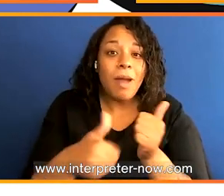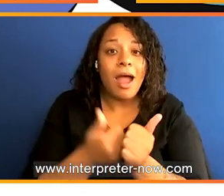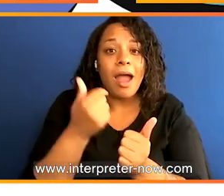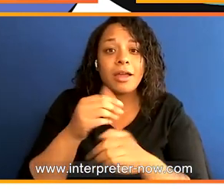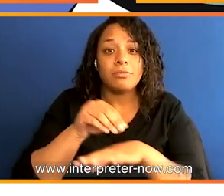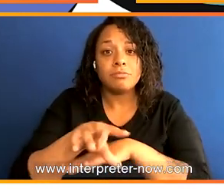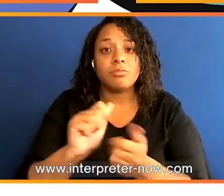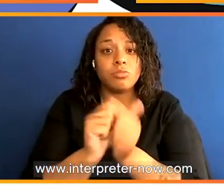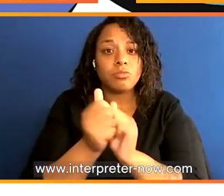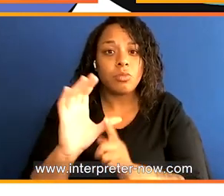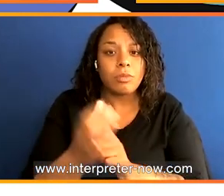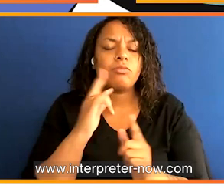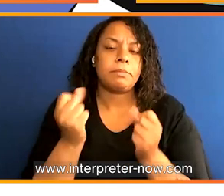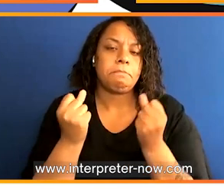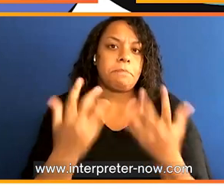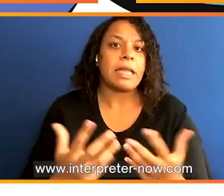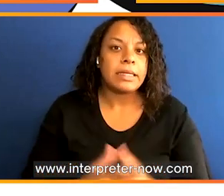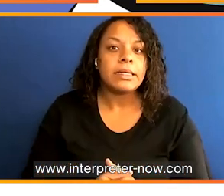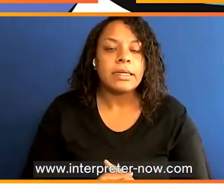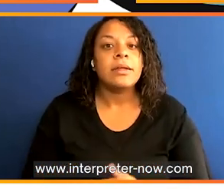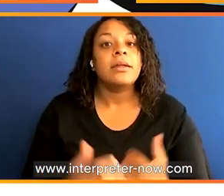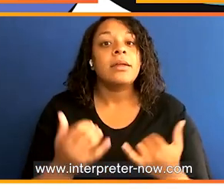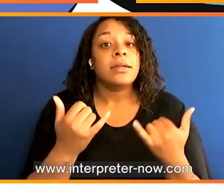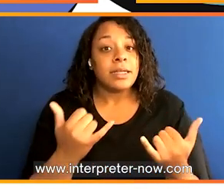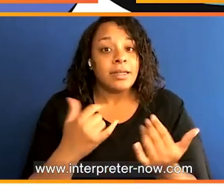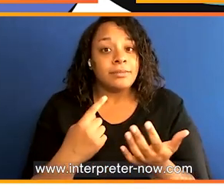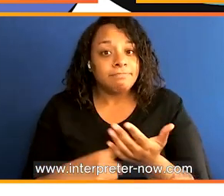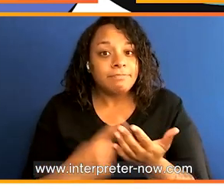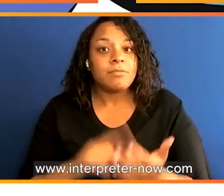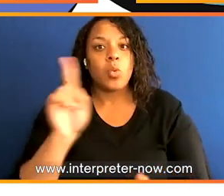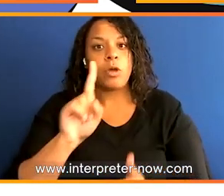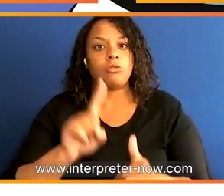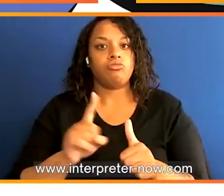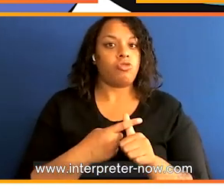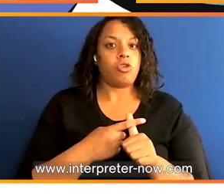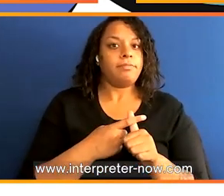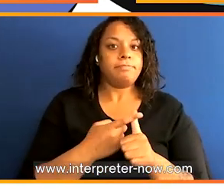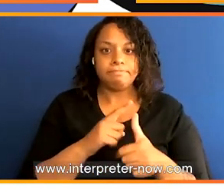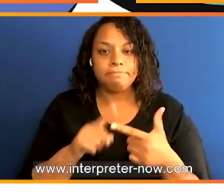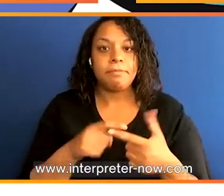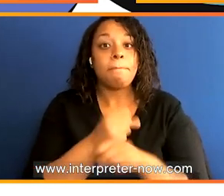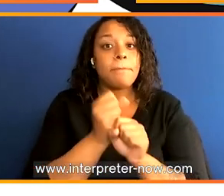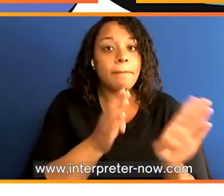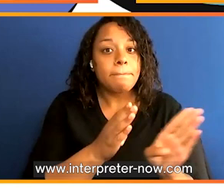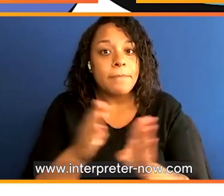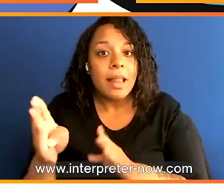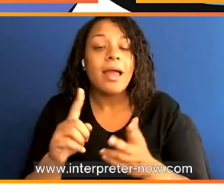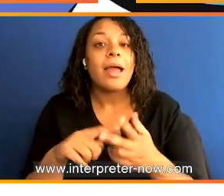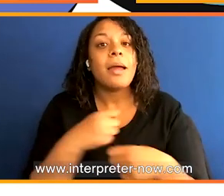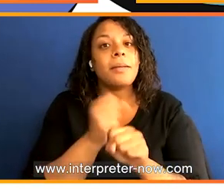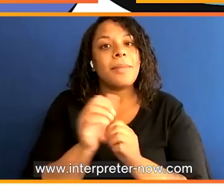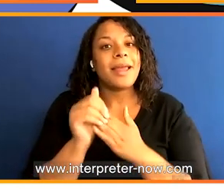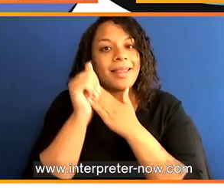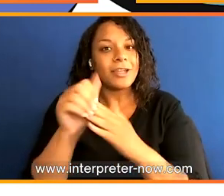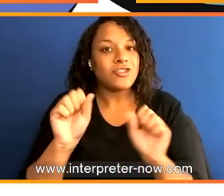culture, these and many more. And in this episode, we'll discuss where to start, how to create a plan, how to create leadership capability,